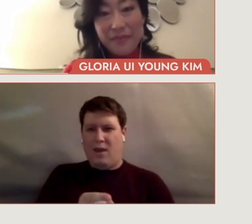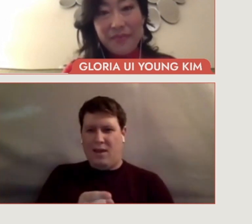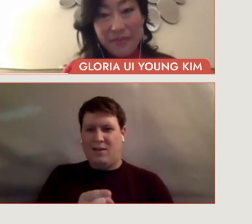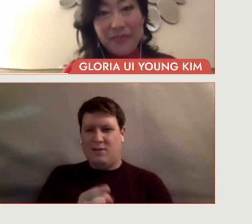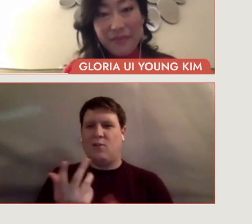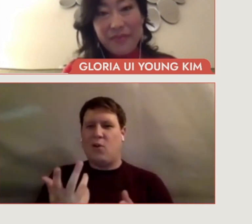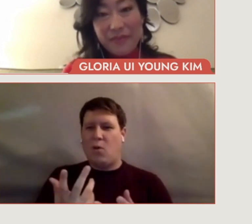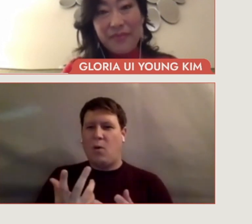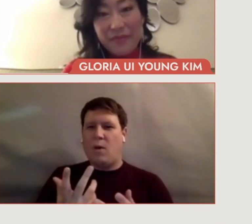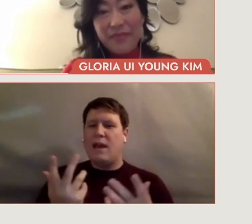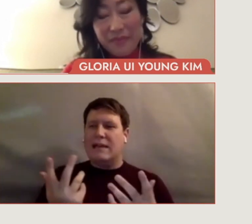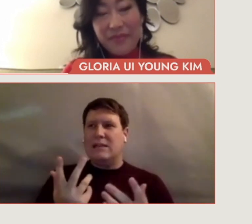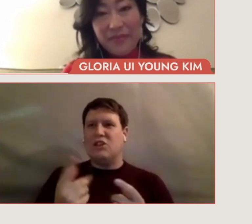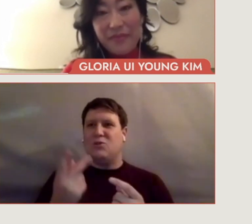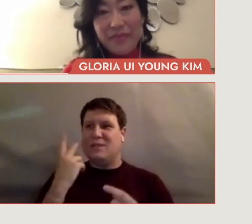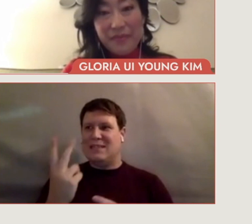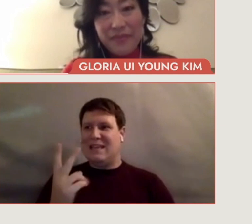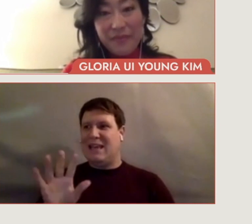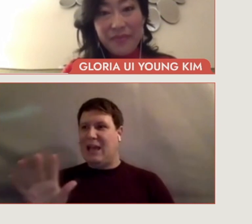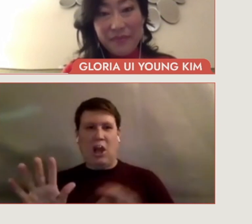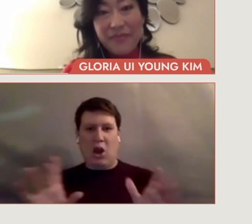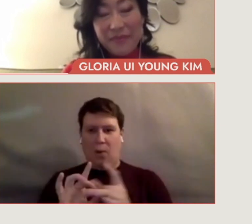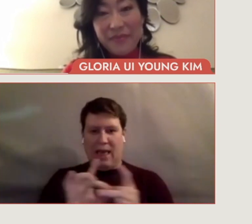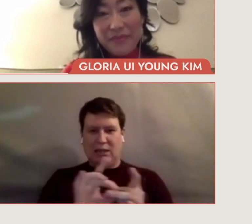of like really fraught relationship between the two of them.